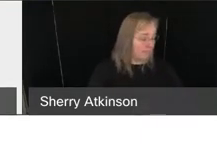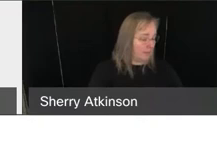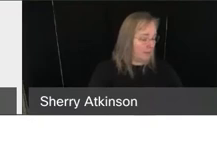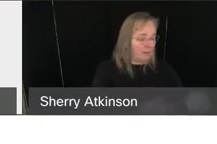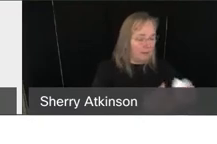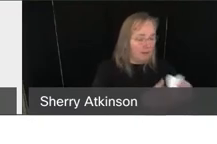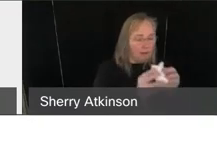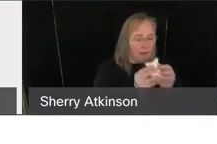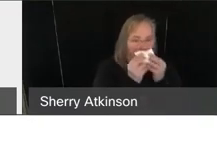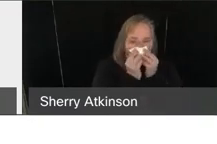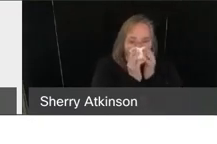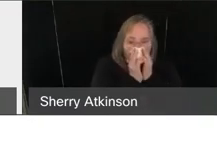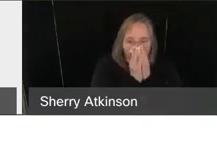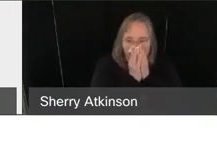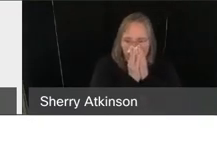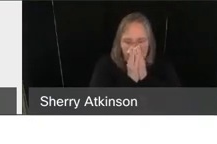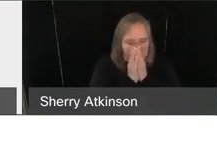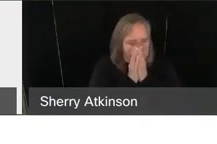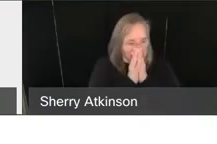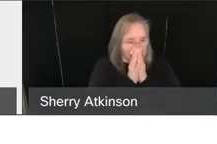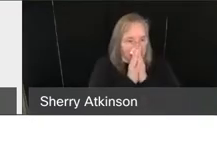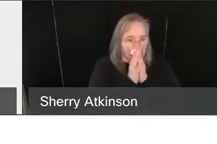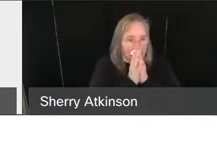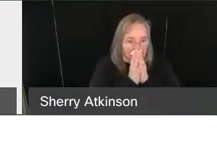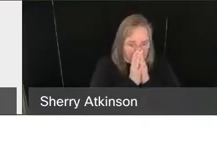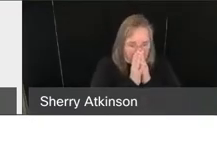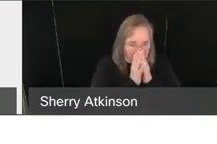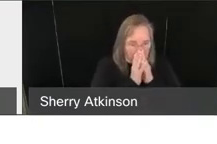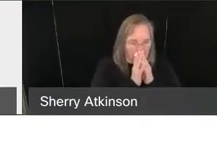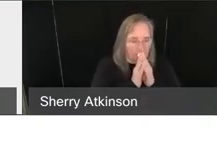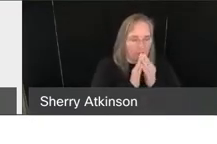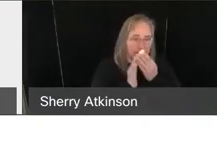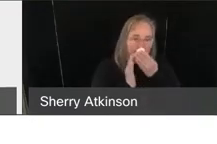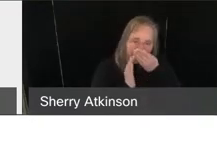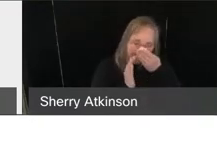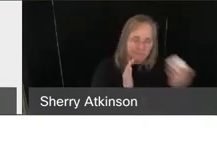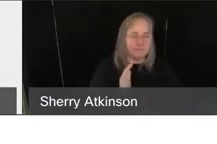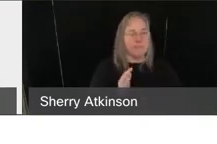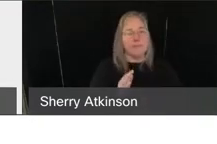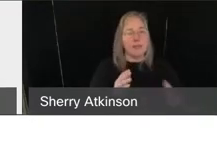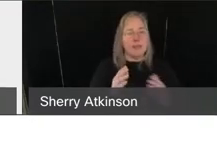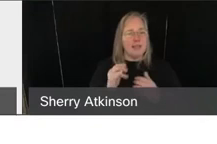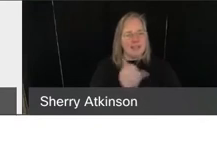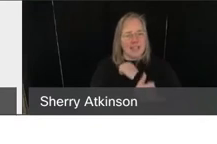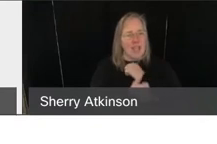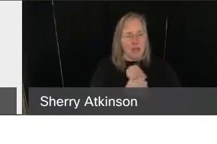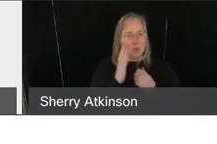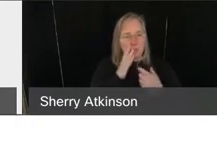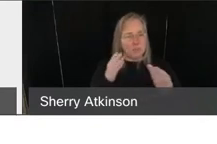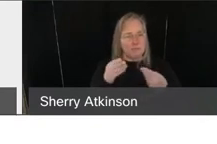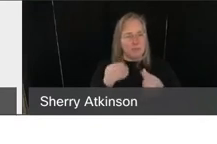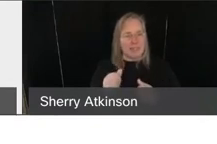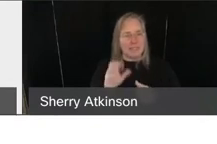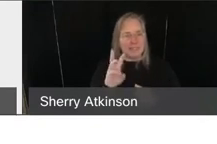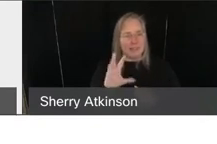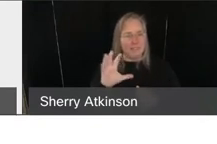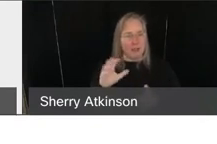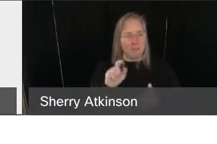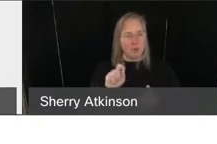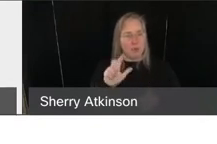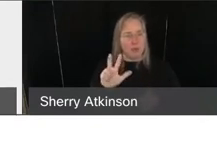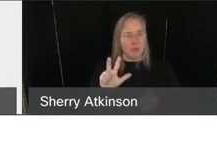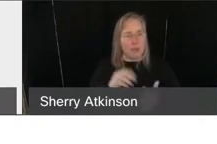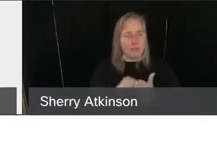In terms of how the county is intending to spend its $65.3